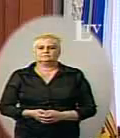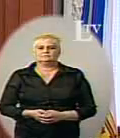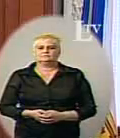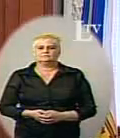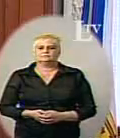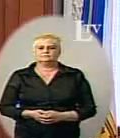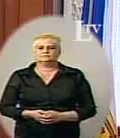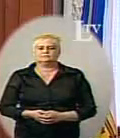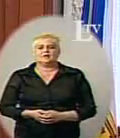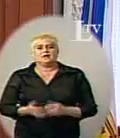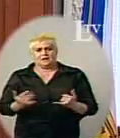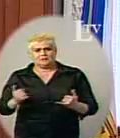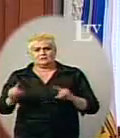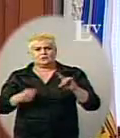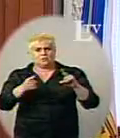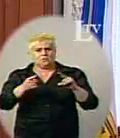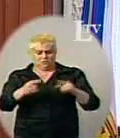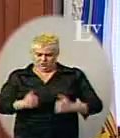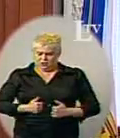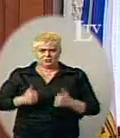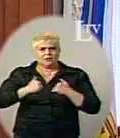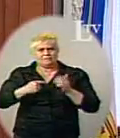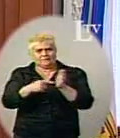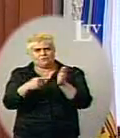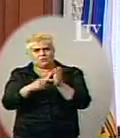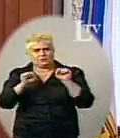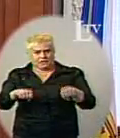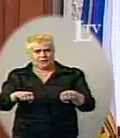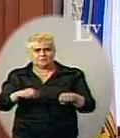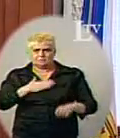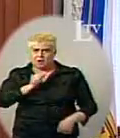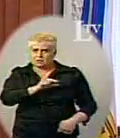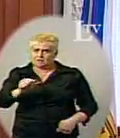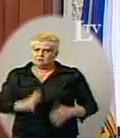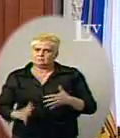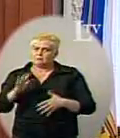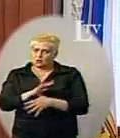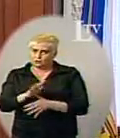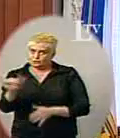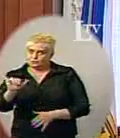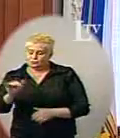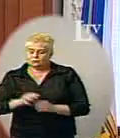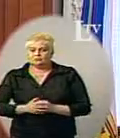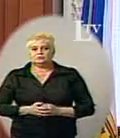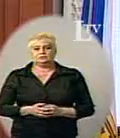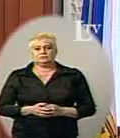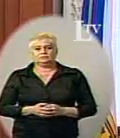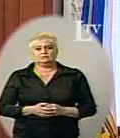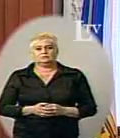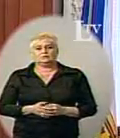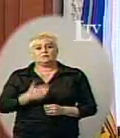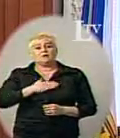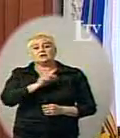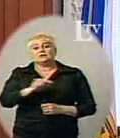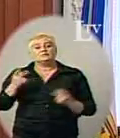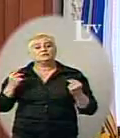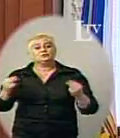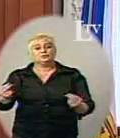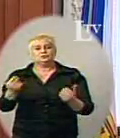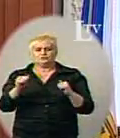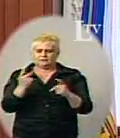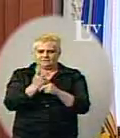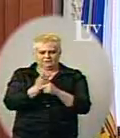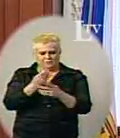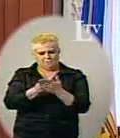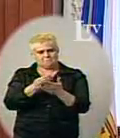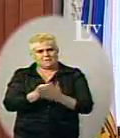Making life more affordable to Nova Scotian families is a priority of my government. My government has taken steps to put more money